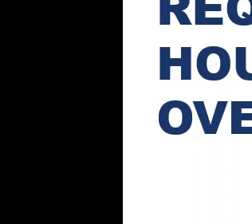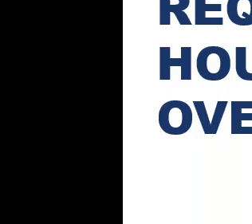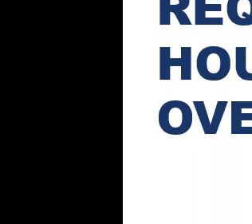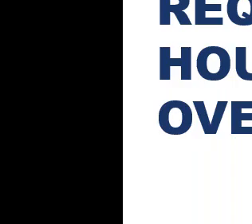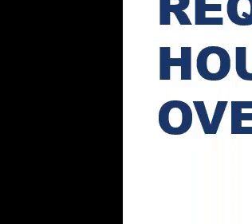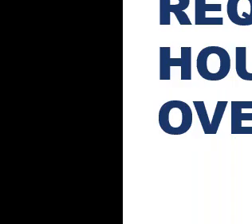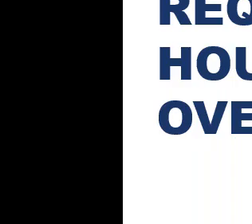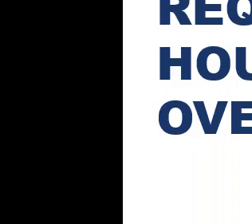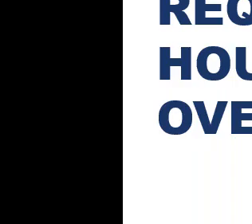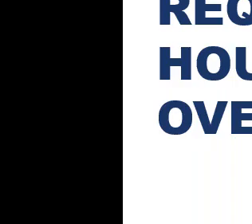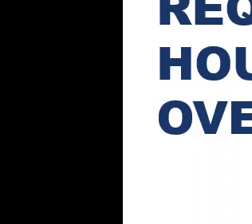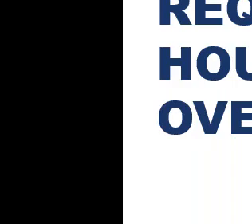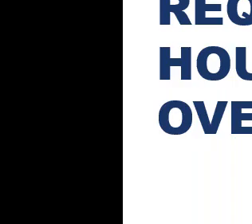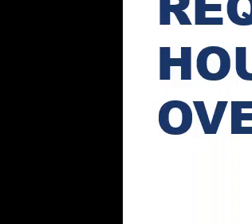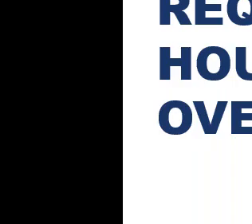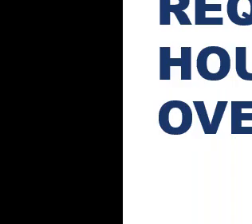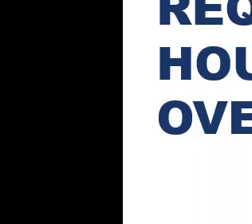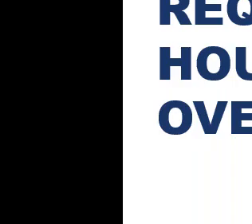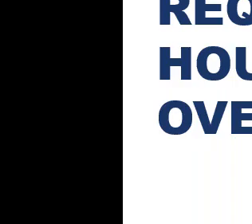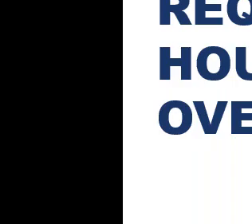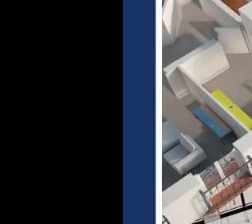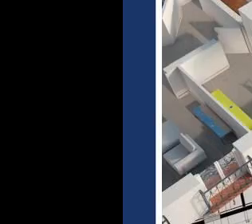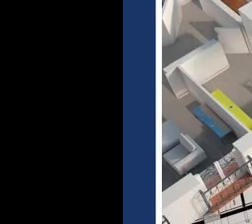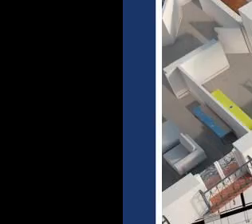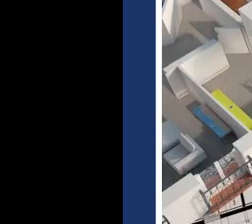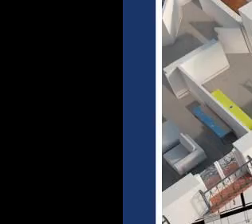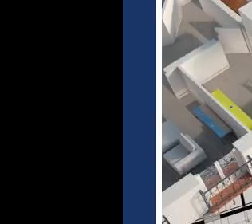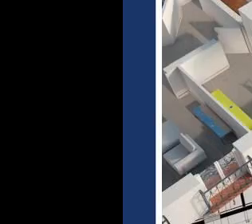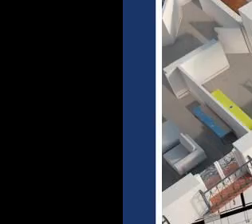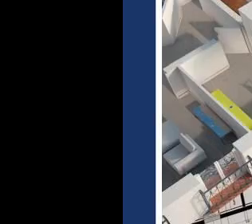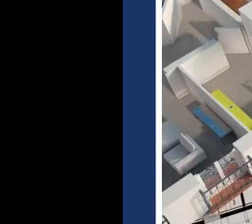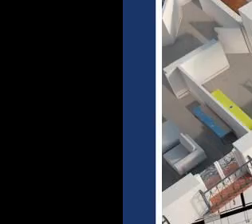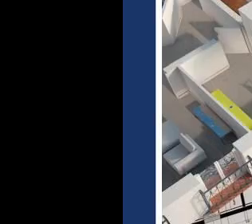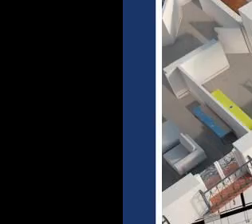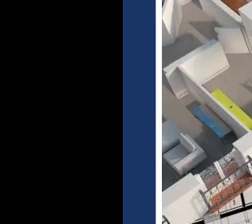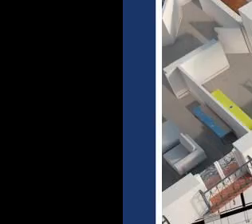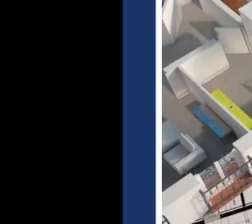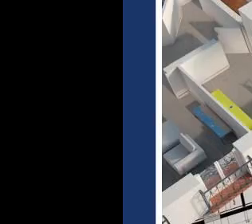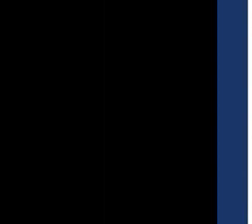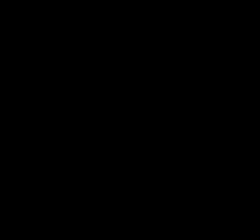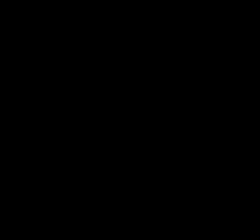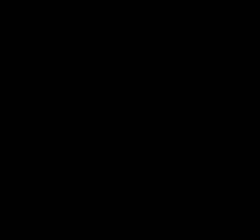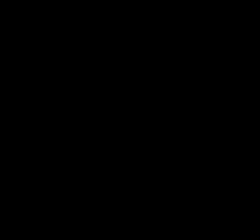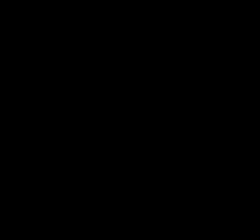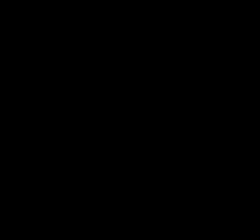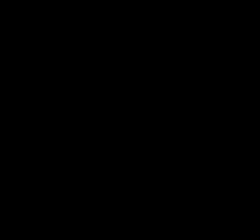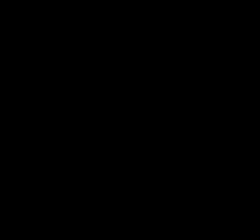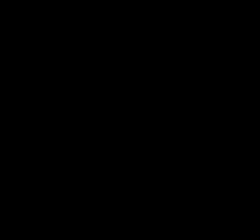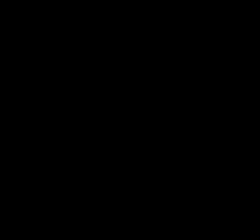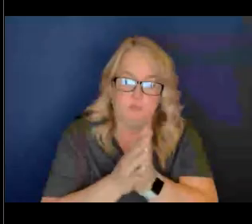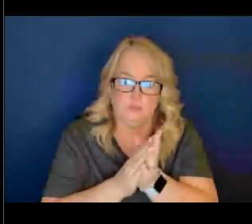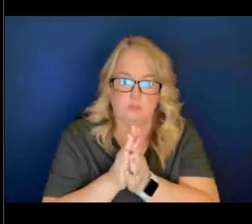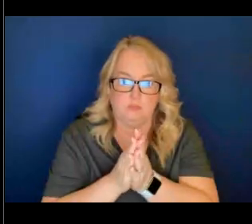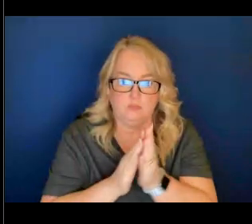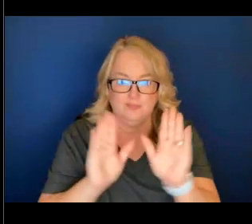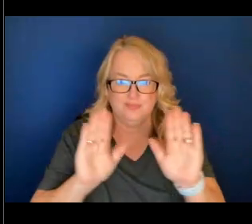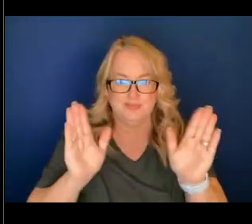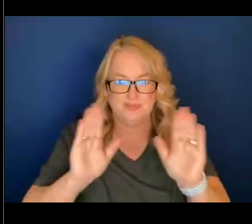Hello, and welcome to the Design and Construction Requirements of the Fair Housing Act